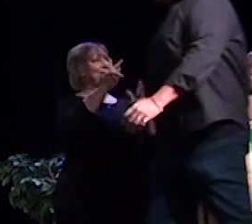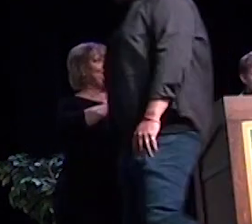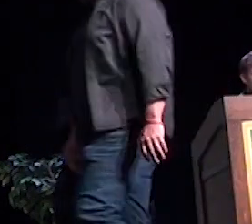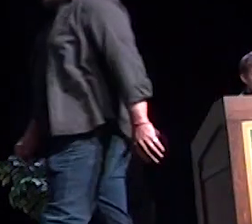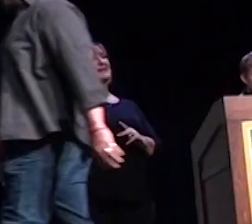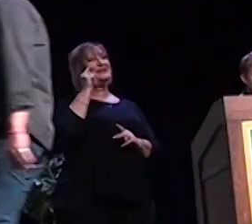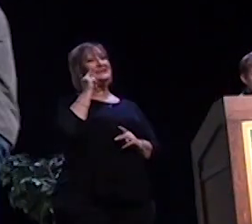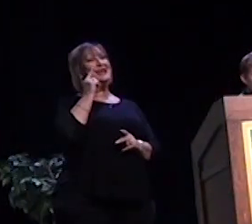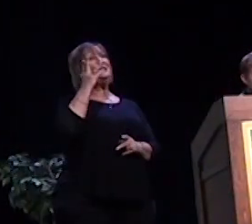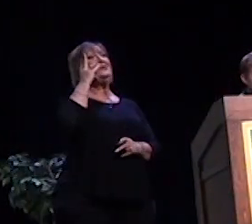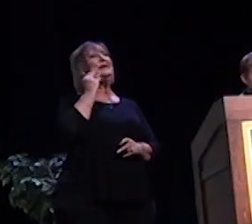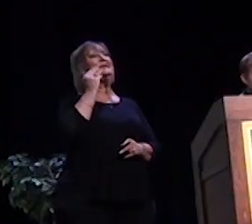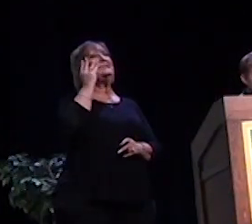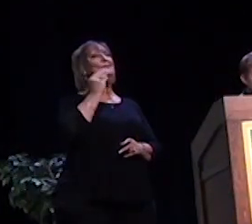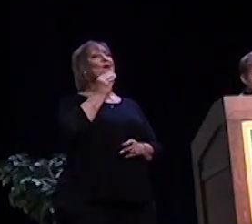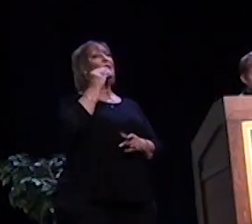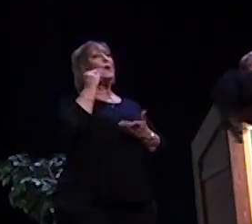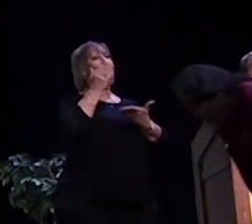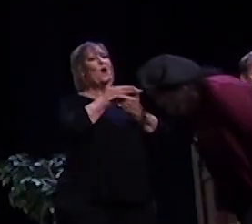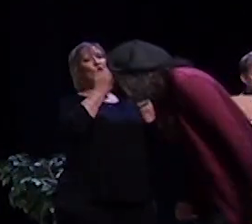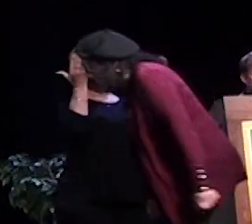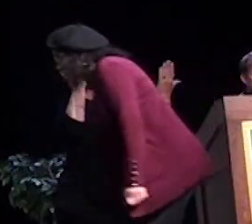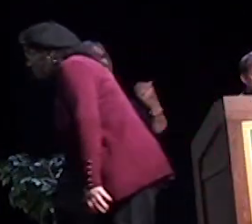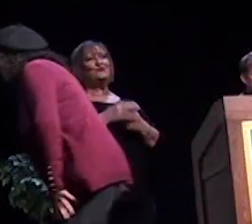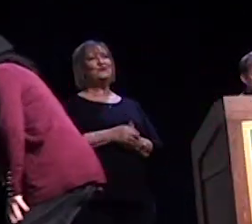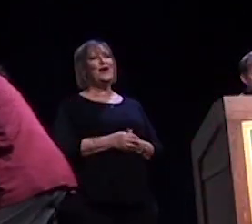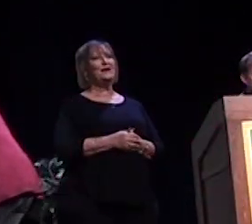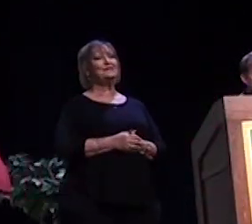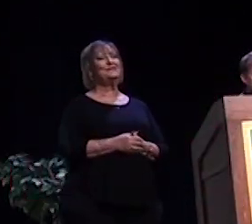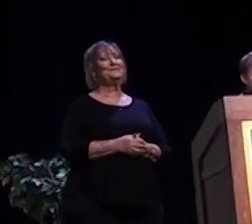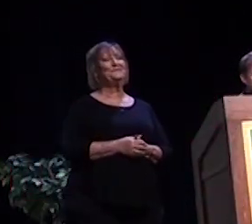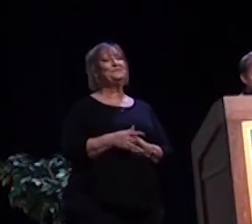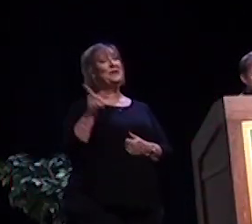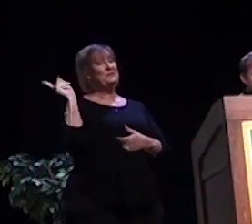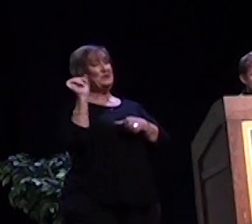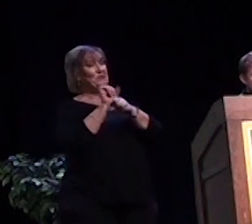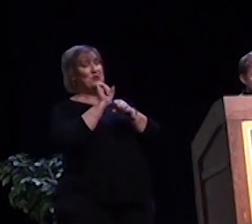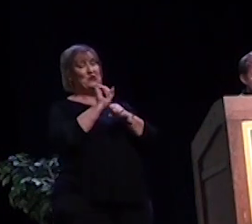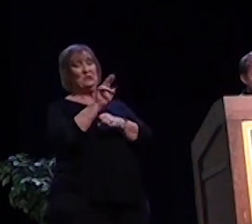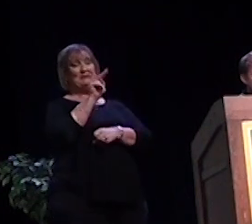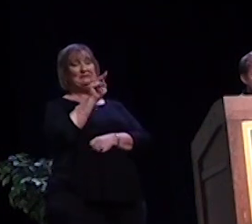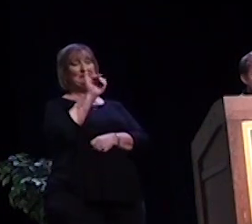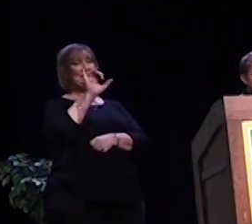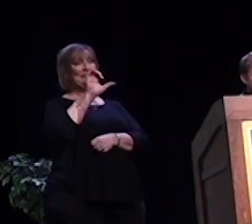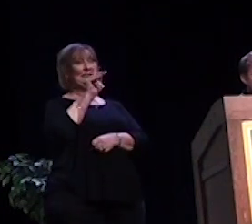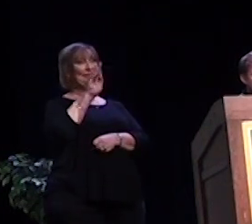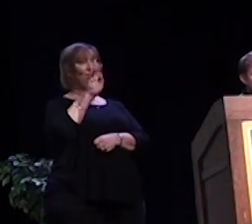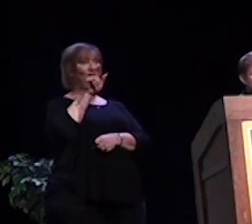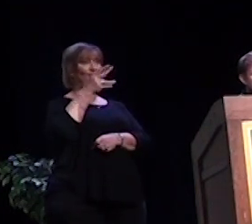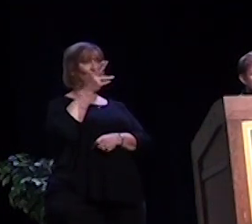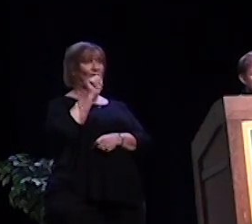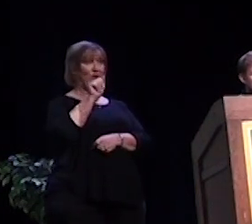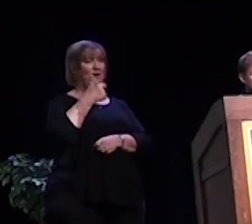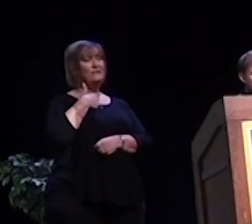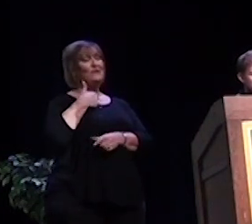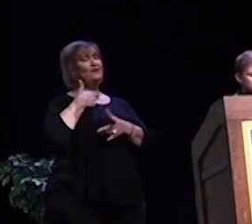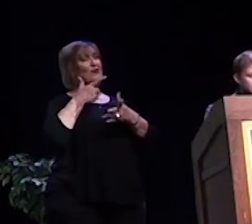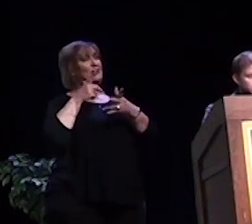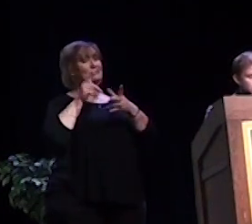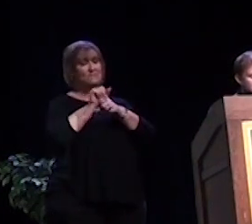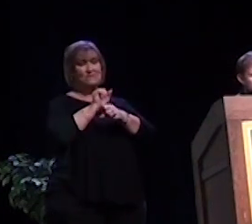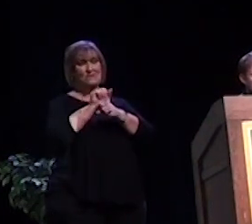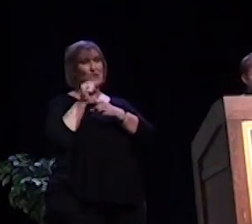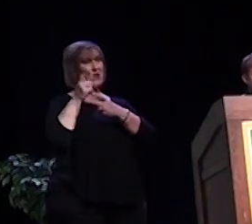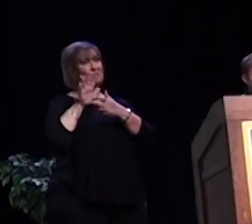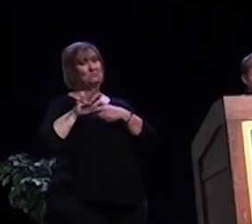facing homelessness. Having served the ministry since 2015 in a number of roles, Nikisha is credited with program growth of over 60% over the